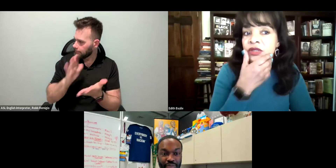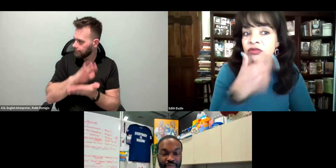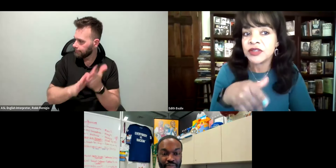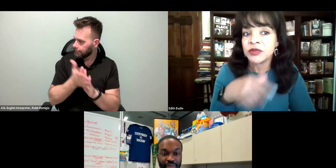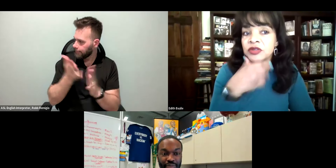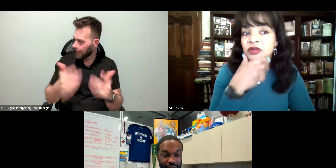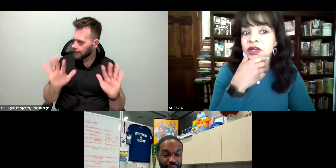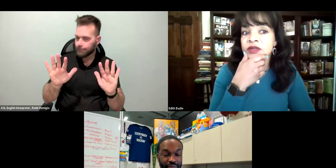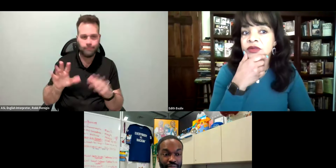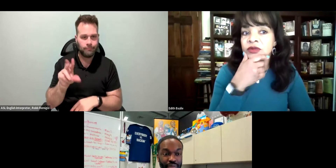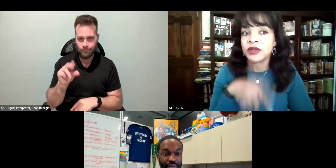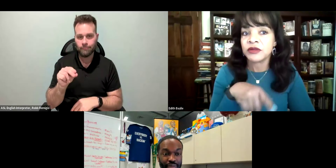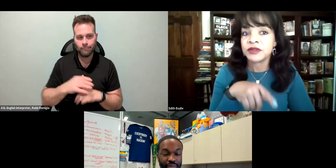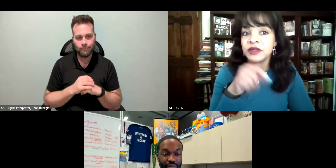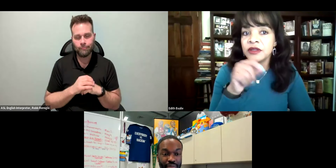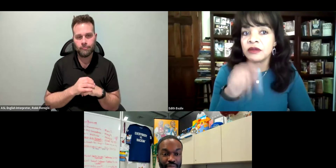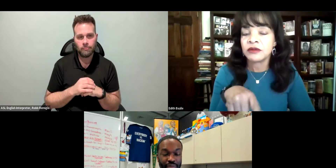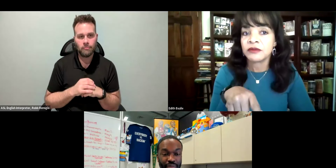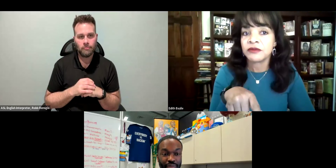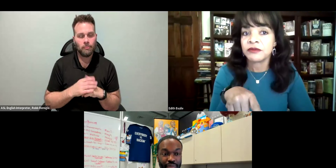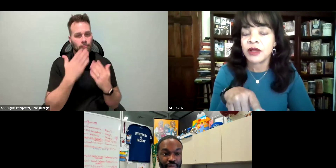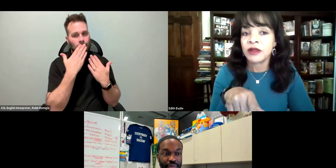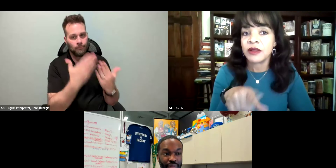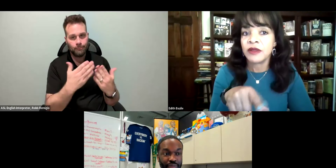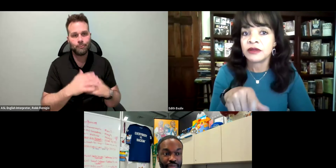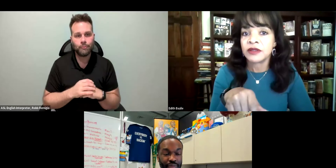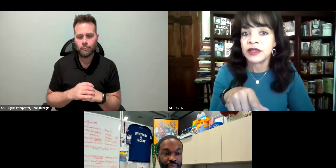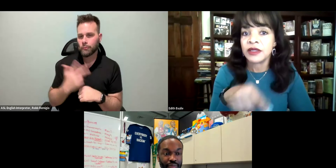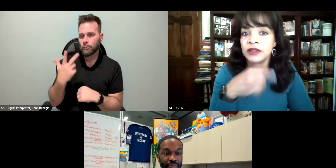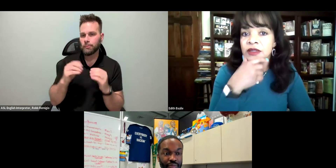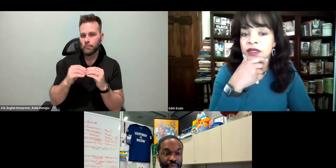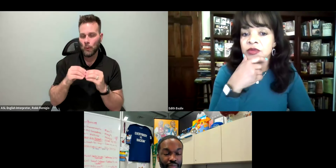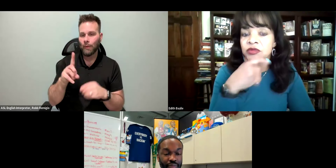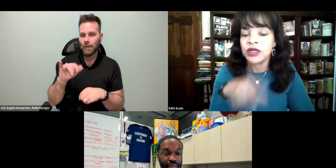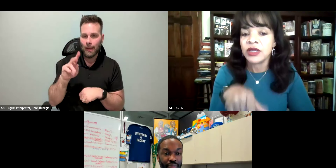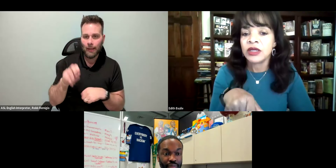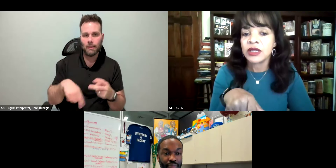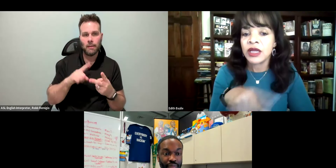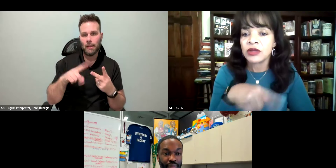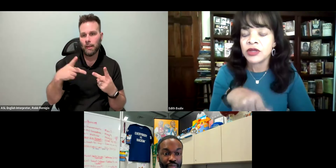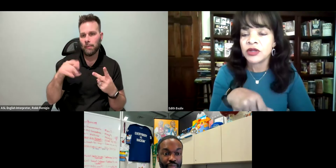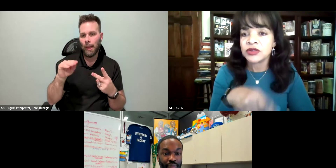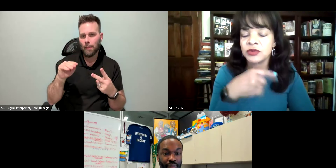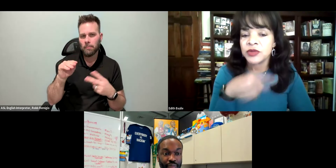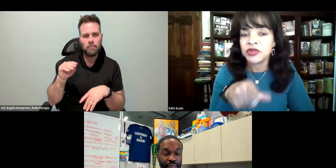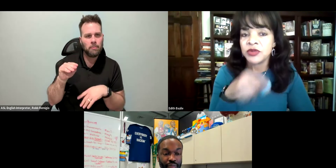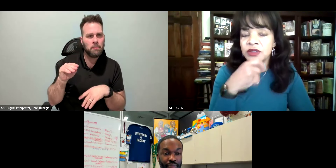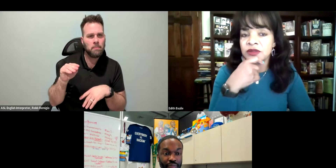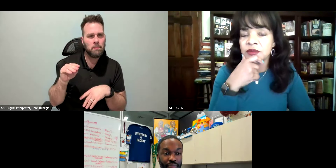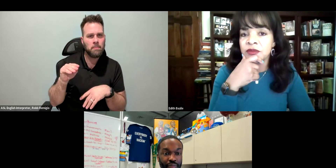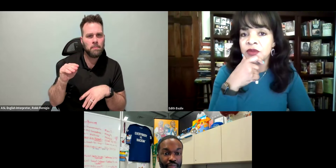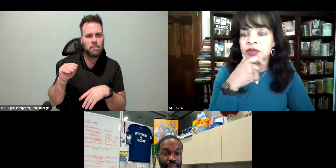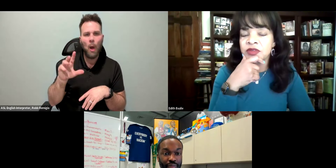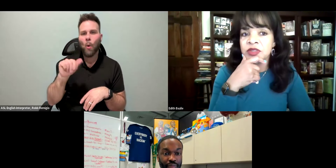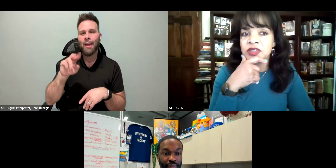We have 3 hands raised. I'm going to try to get to you, Teresita, and then Diane and Anne Marie, and also in